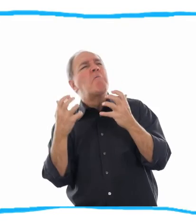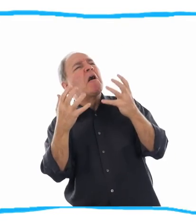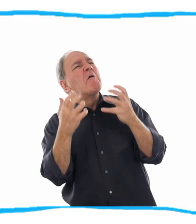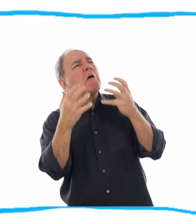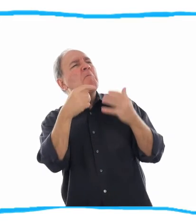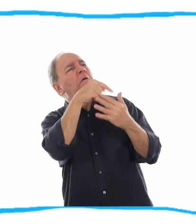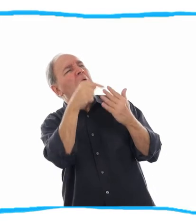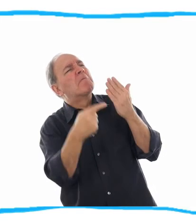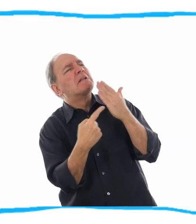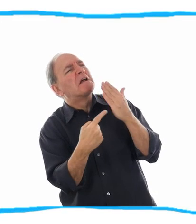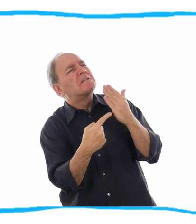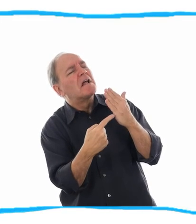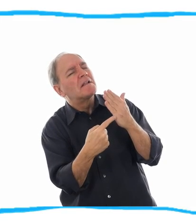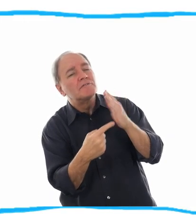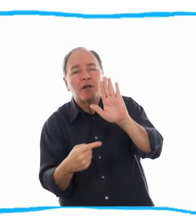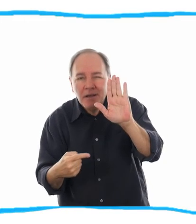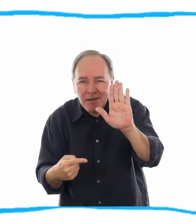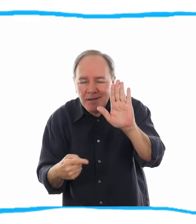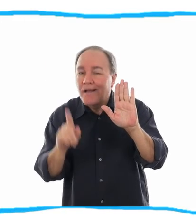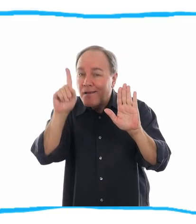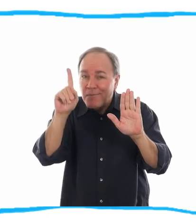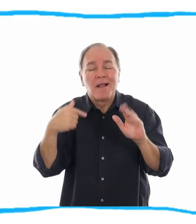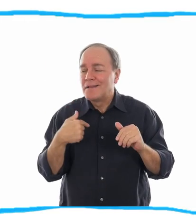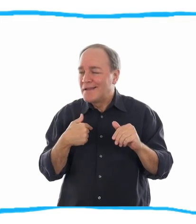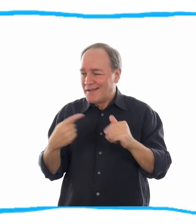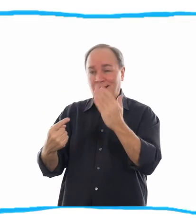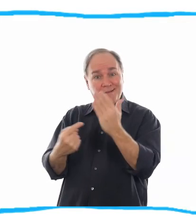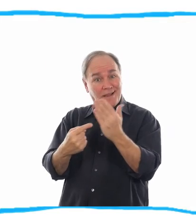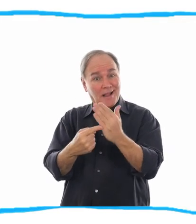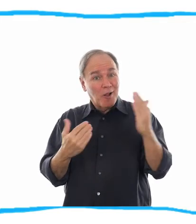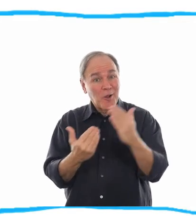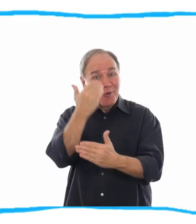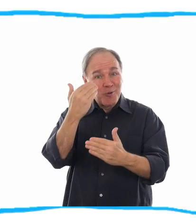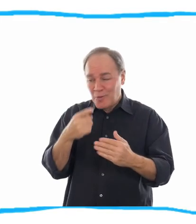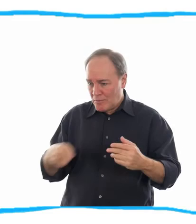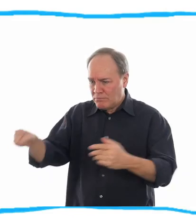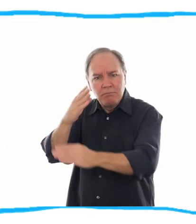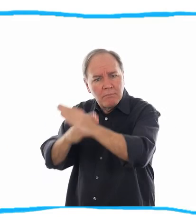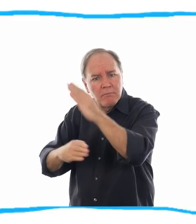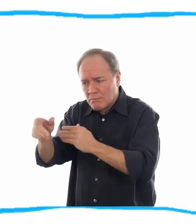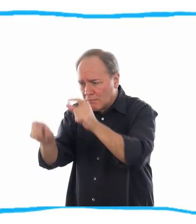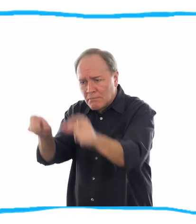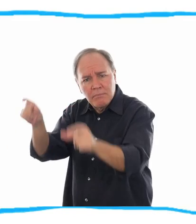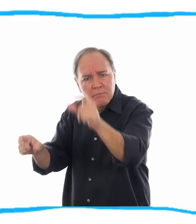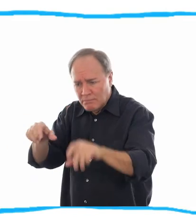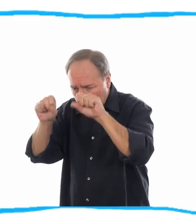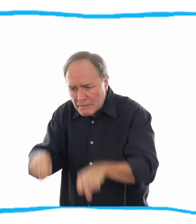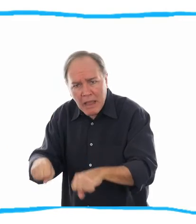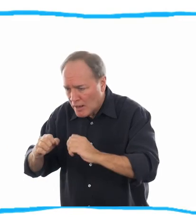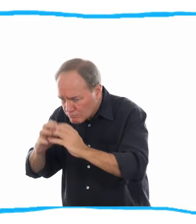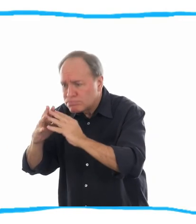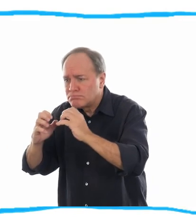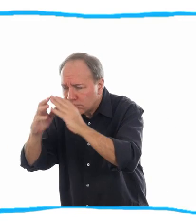innovation. Well, we want assistive technology. We want this, we want that. But people with disabilities can